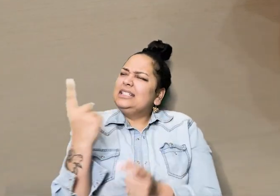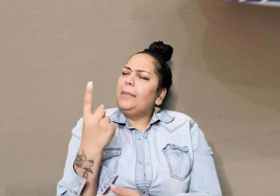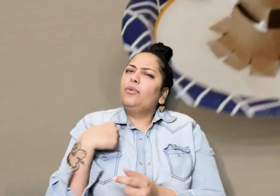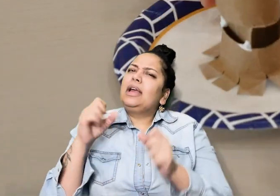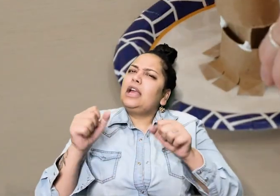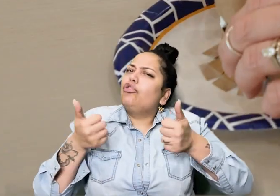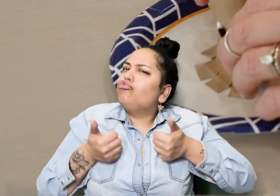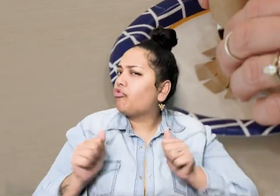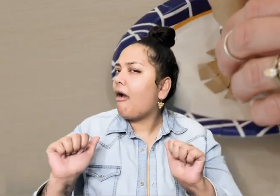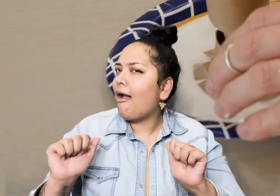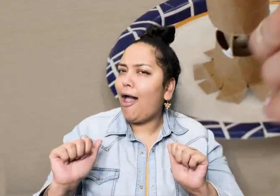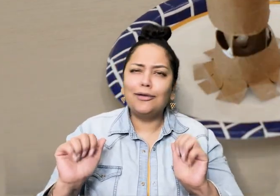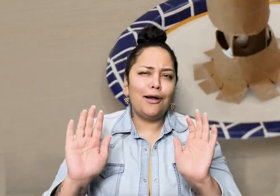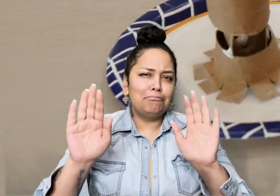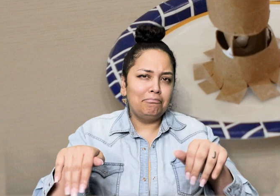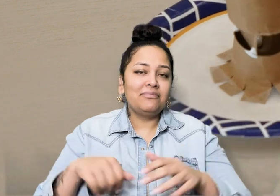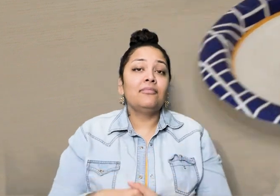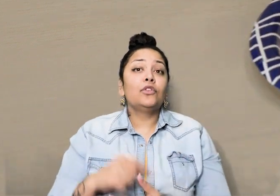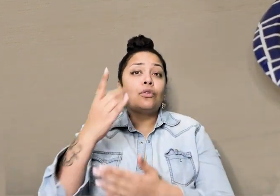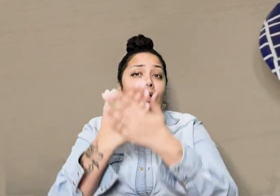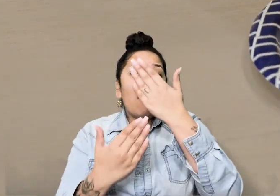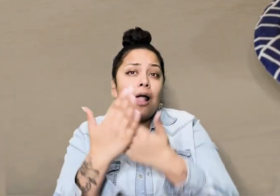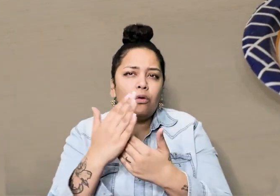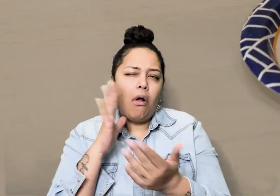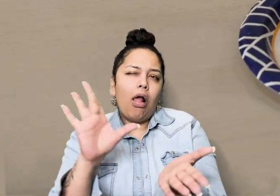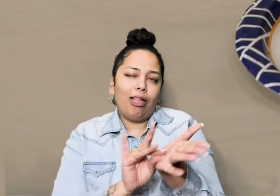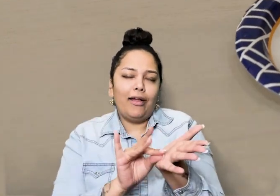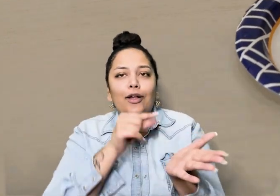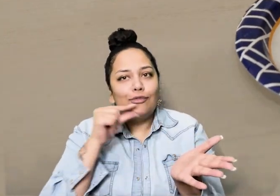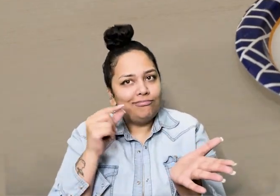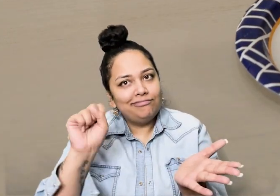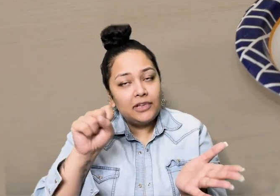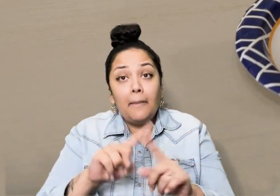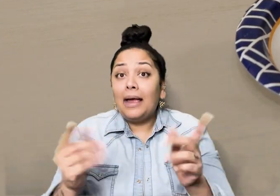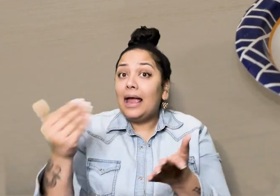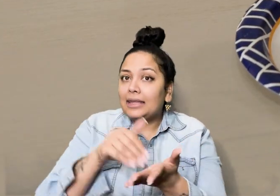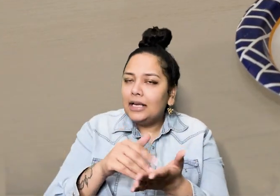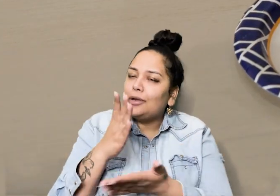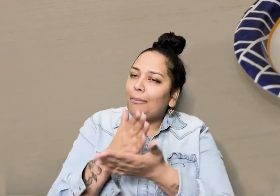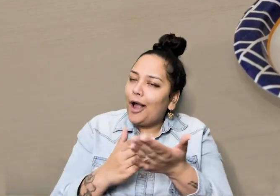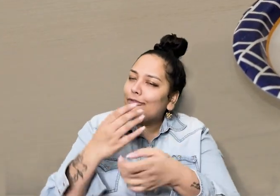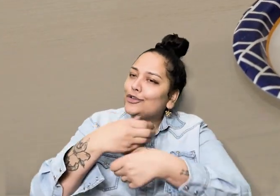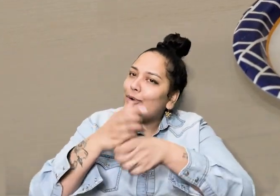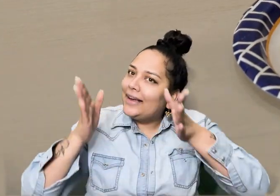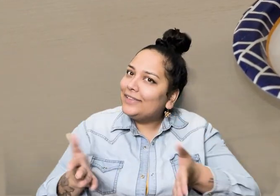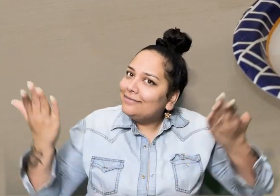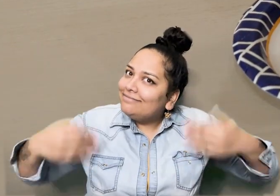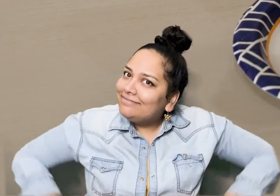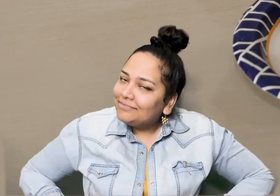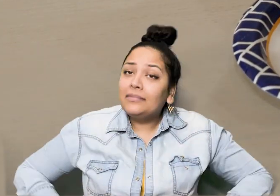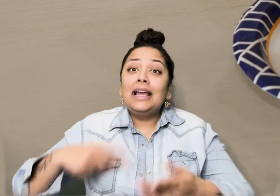fit exactly. It's just something we're trying. And your hands might get glue on them, but that again is part of